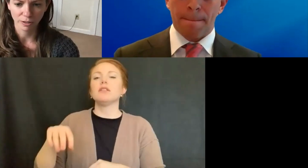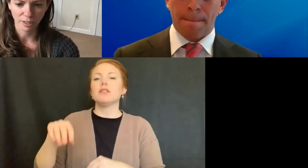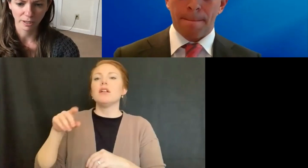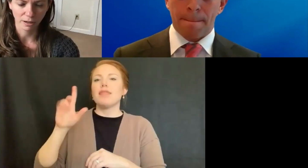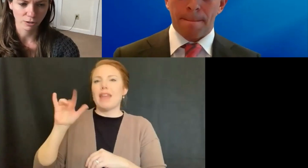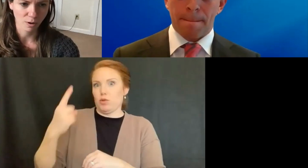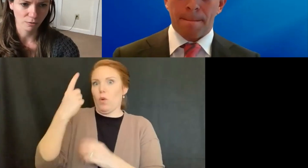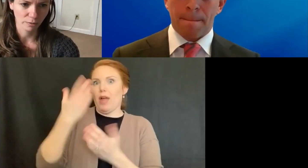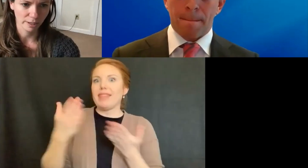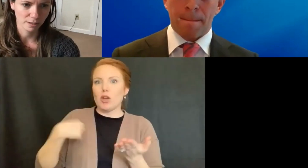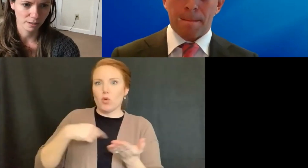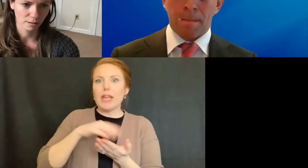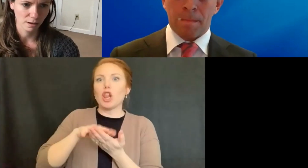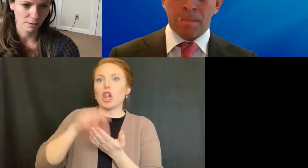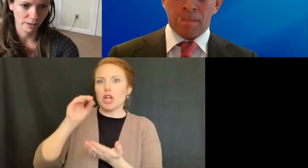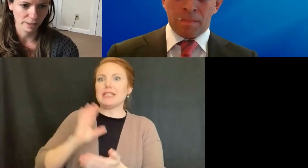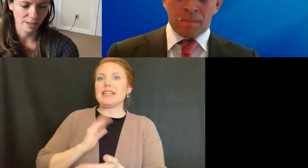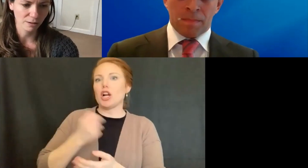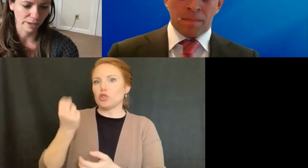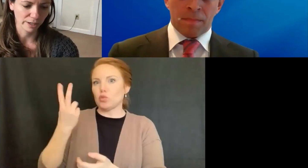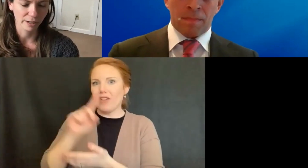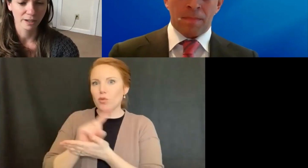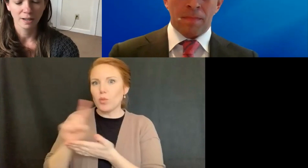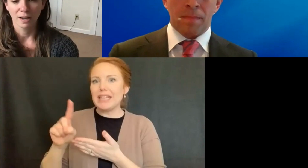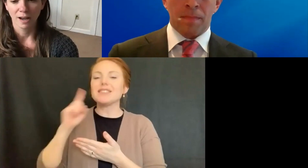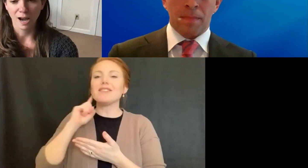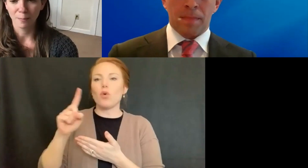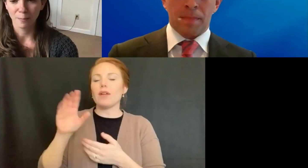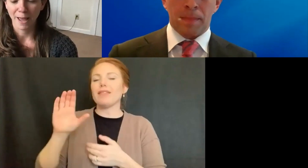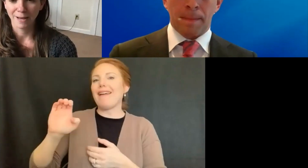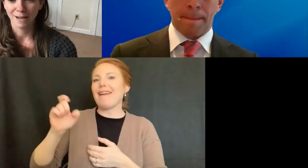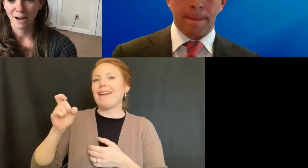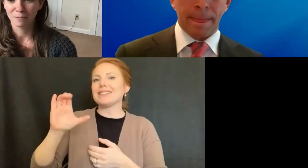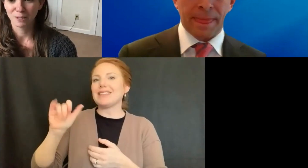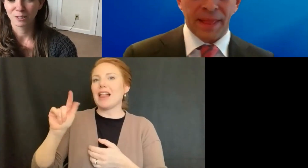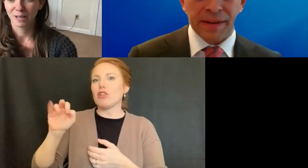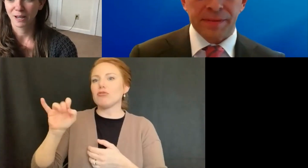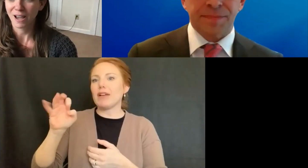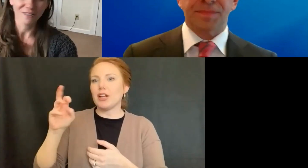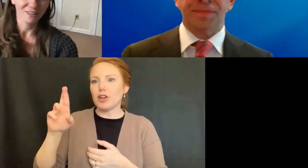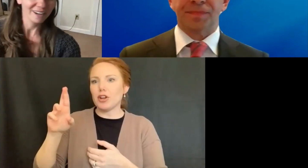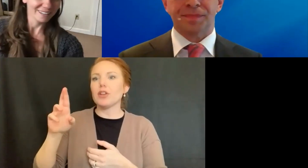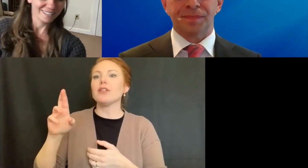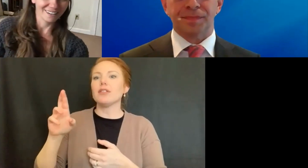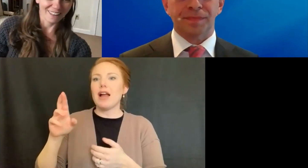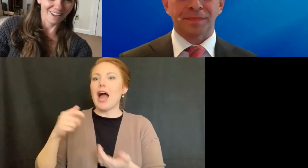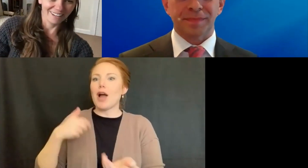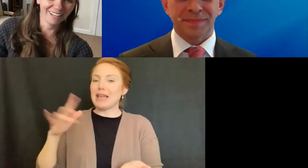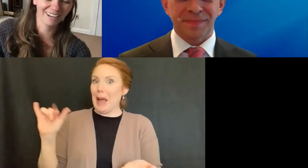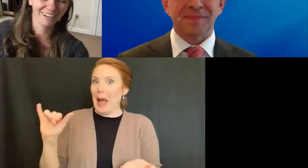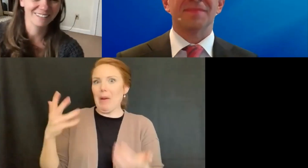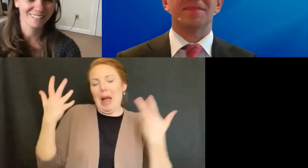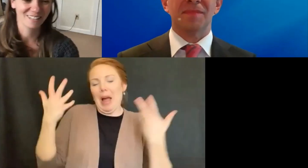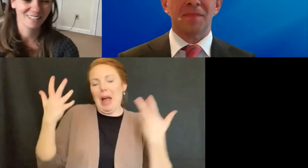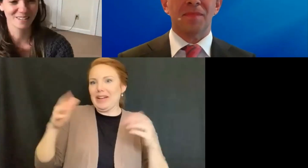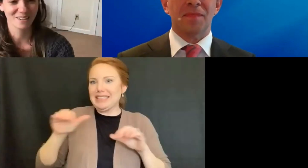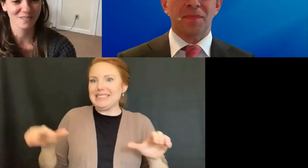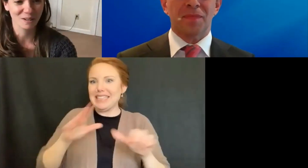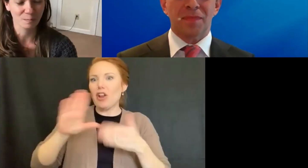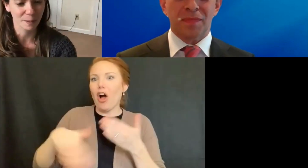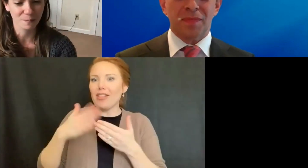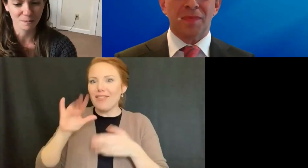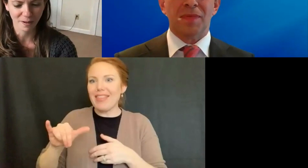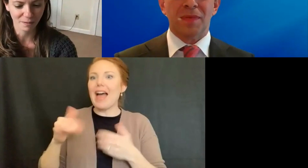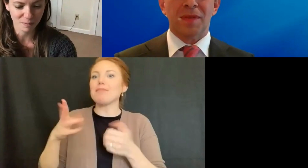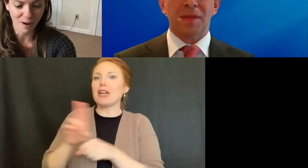we learned like in our 12 weeks of the accelerator. And I was just like, oh, I already did all that. I already did my user